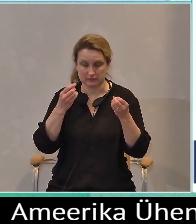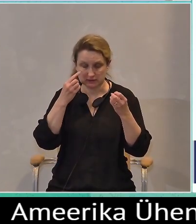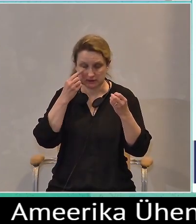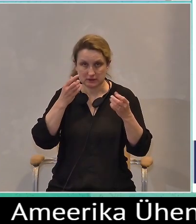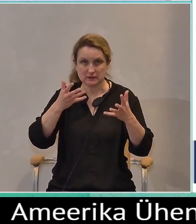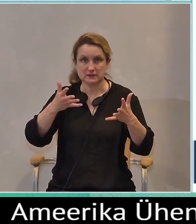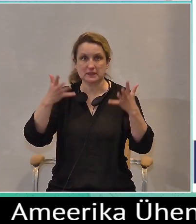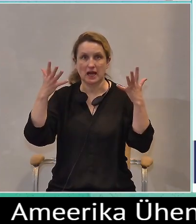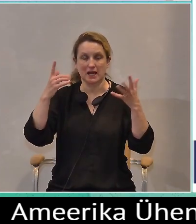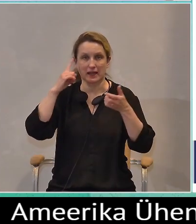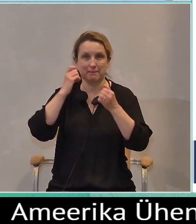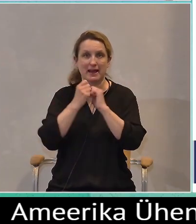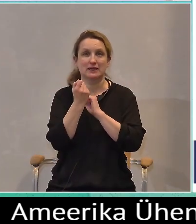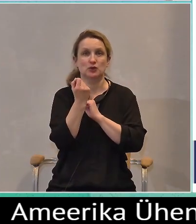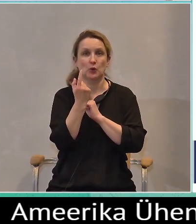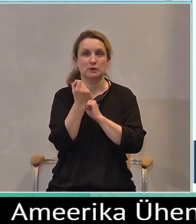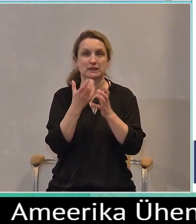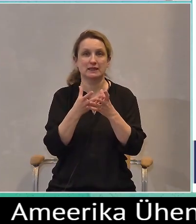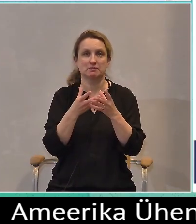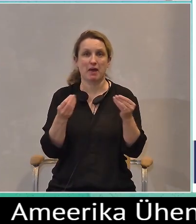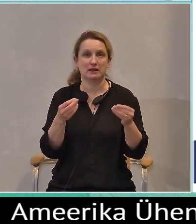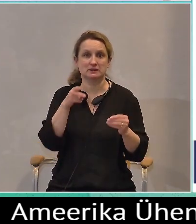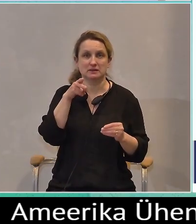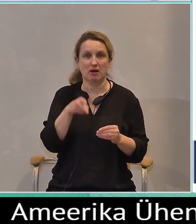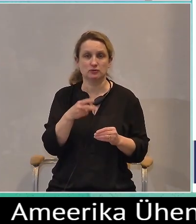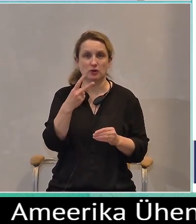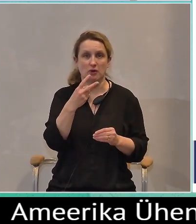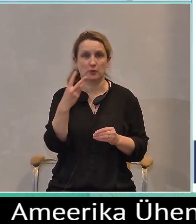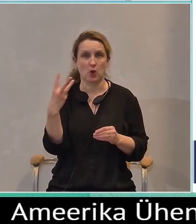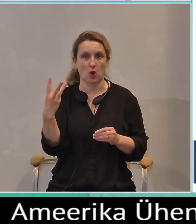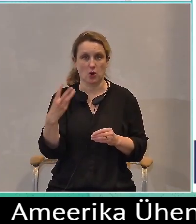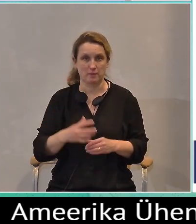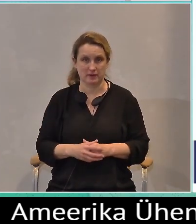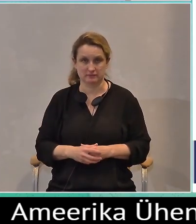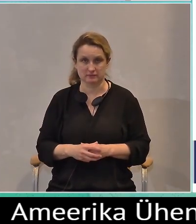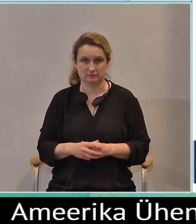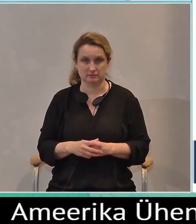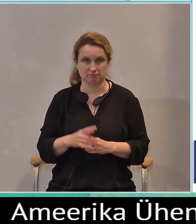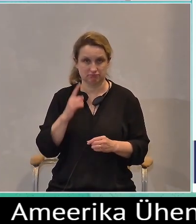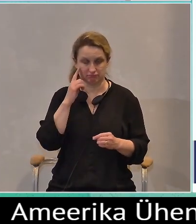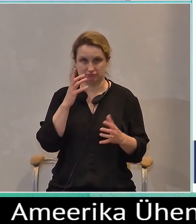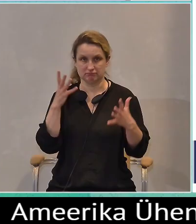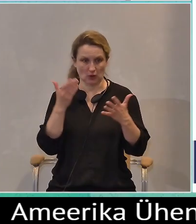I remember this day clearly. It was the 11th of March, 2023.